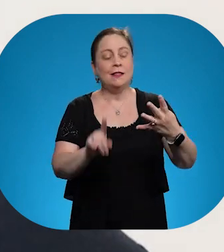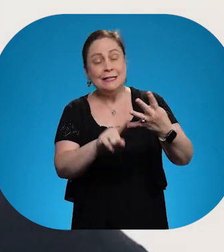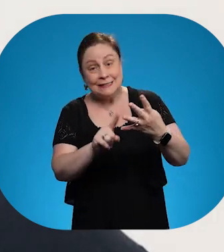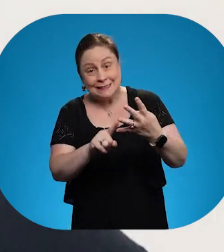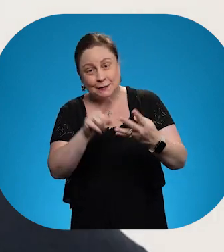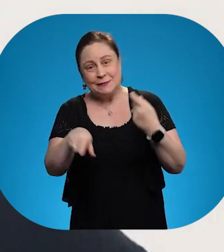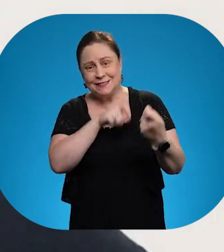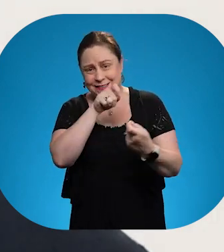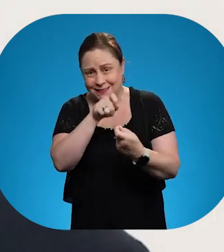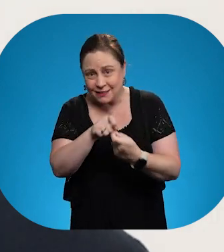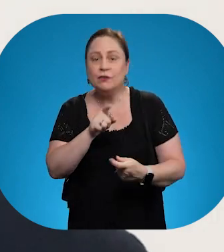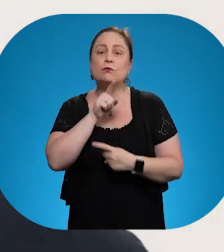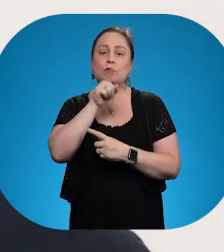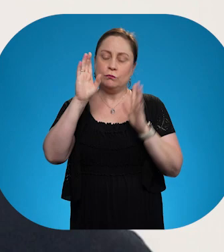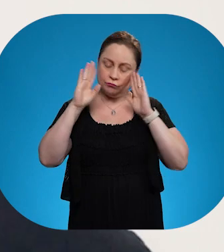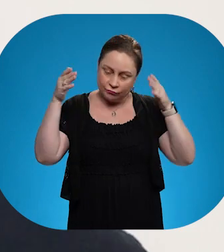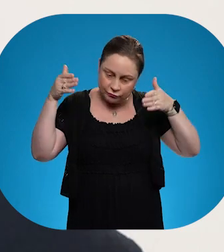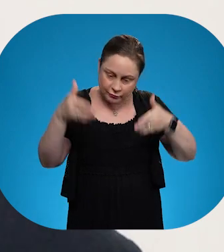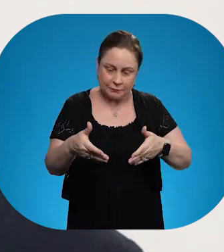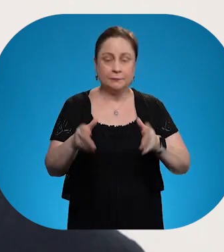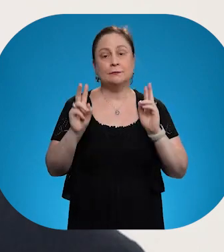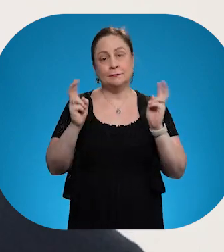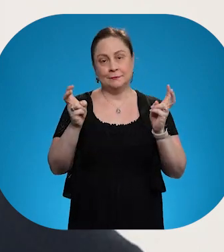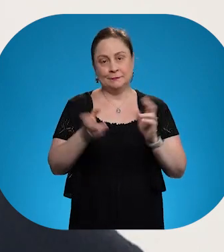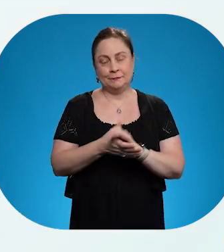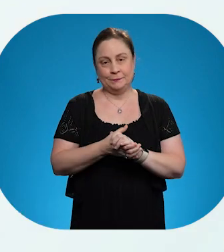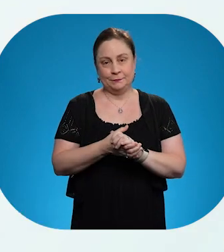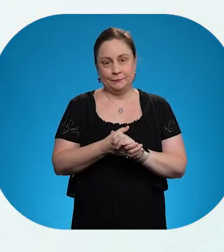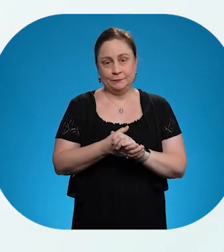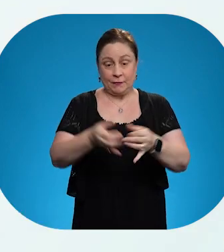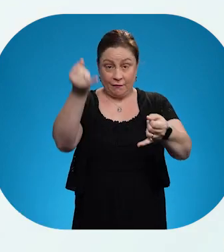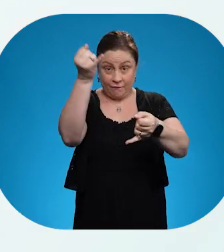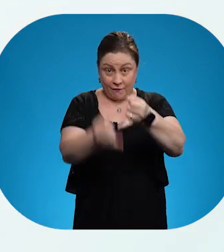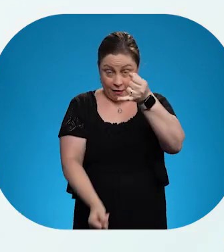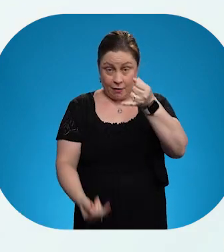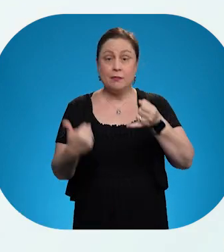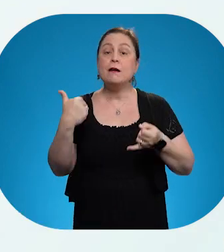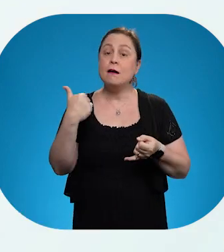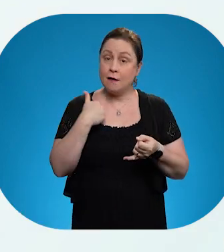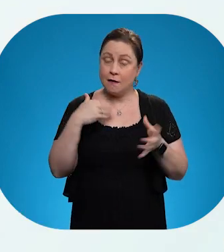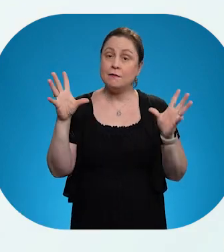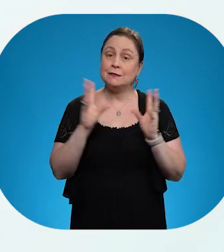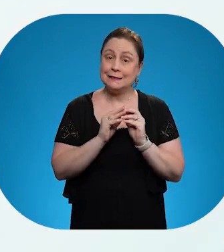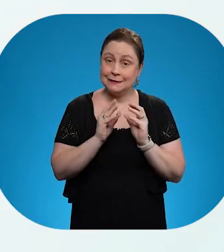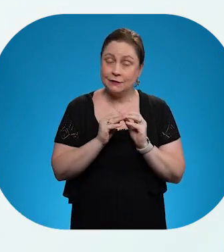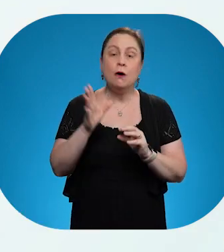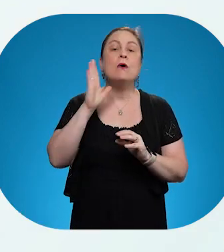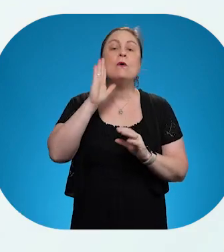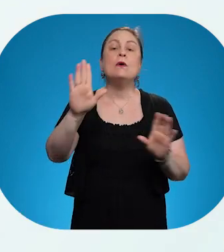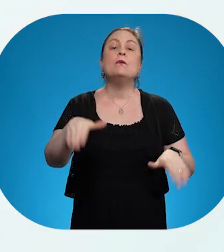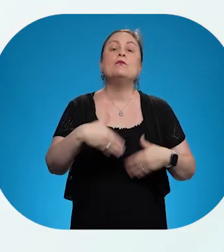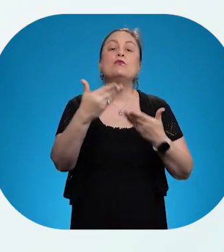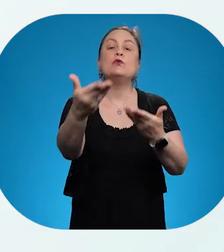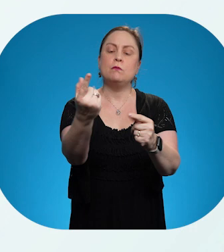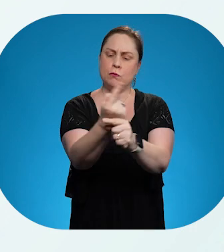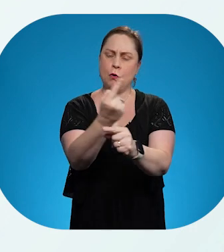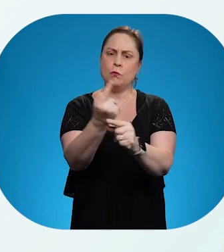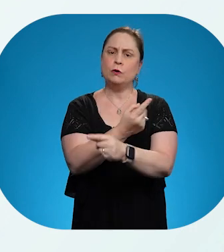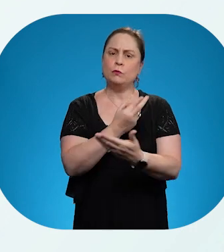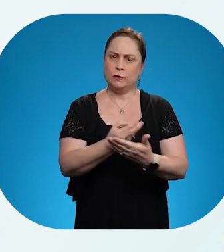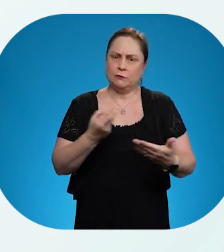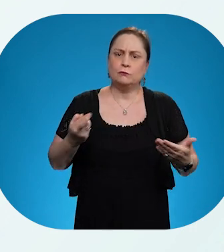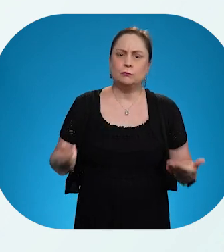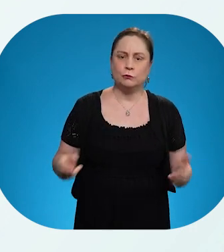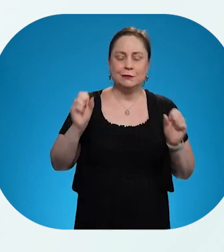in particular will take time to focus on these issues. And finally, we'll have a session that will focus on bringing the appropriate resources